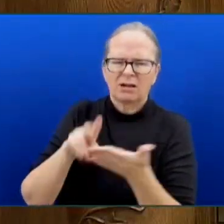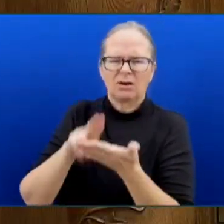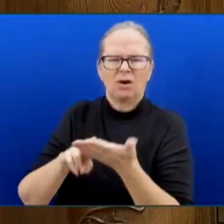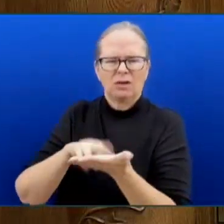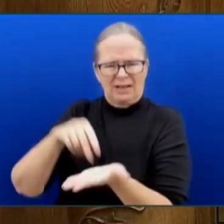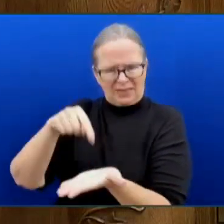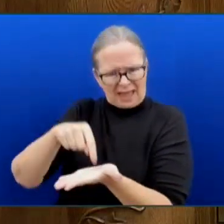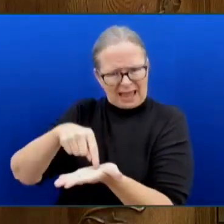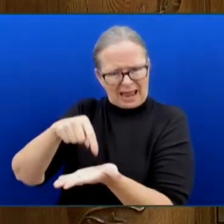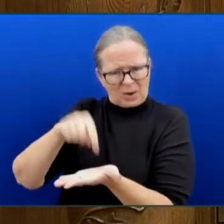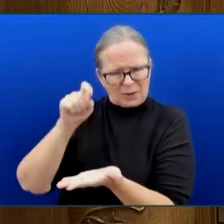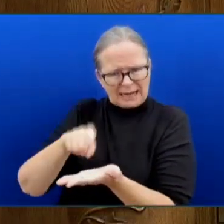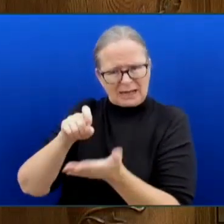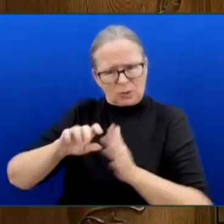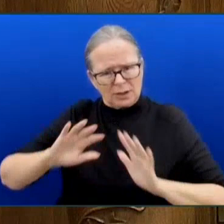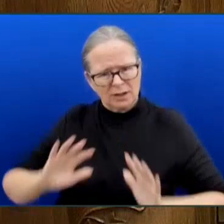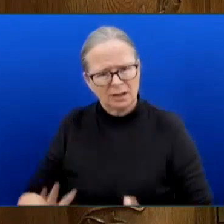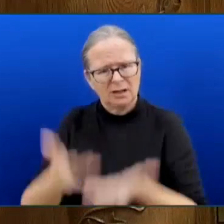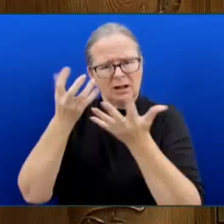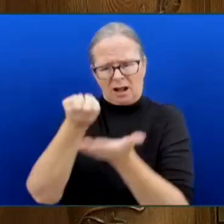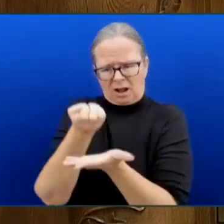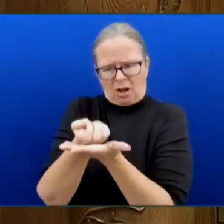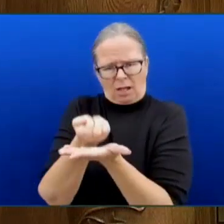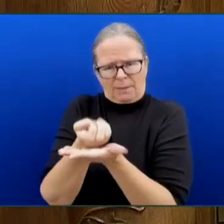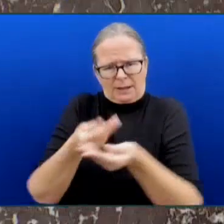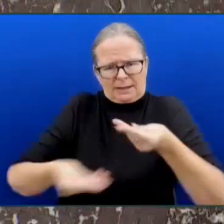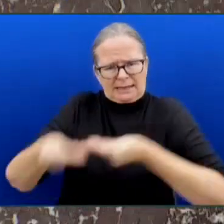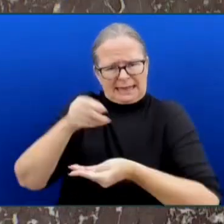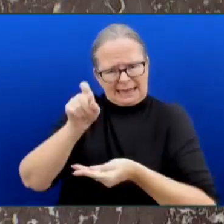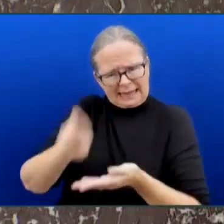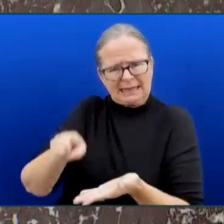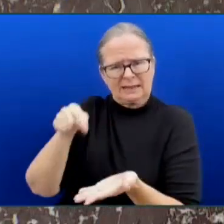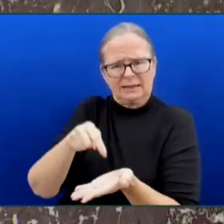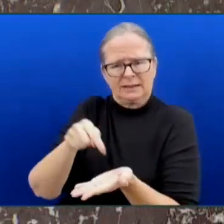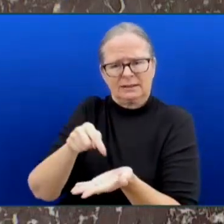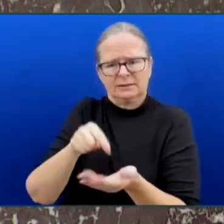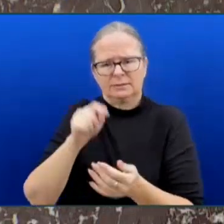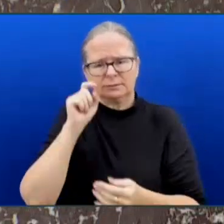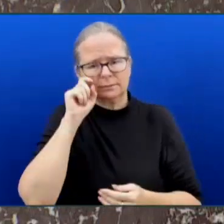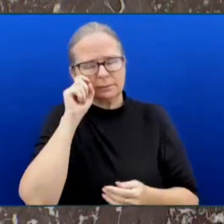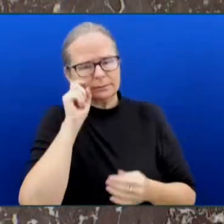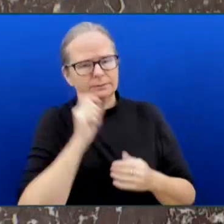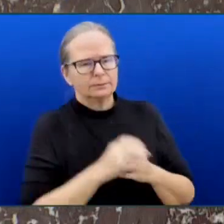Minister of Environment. Thank you very much, Mr. Speaker.